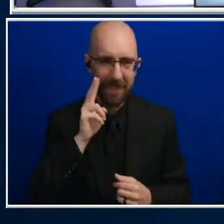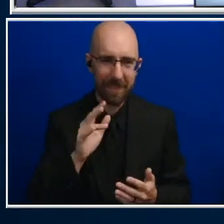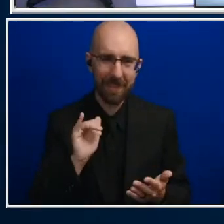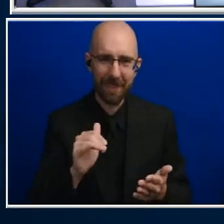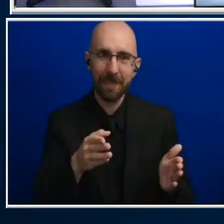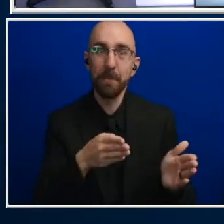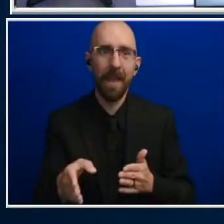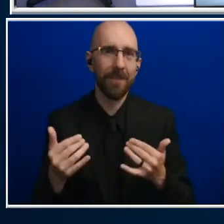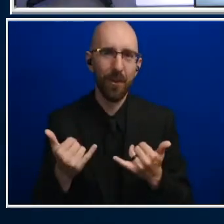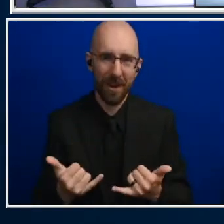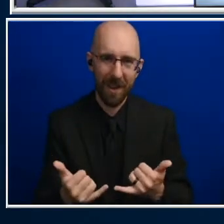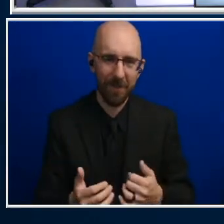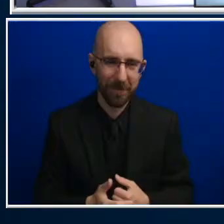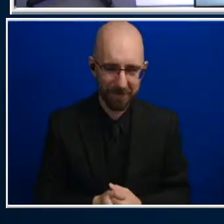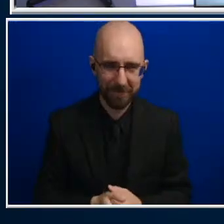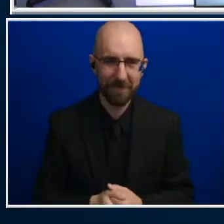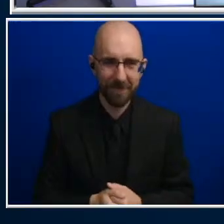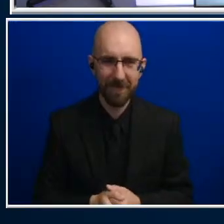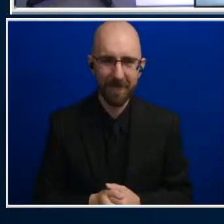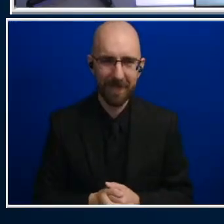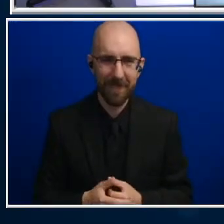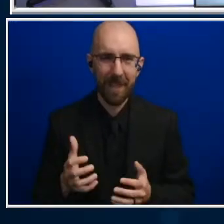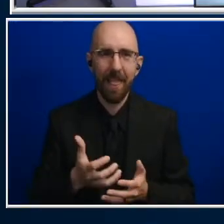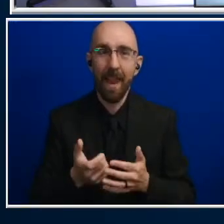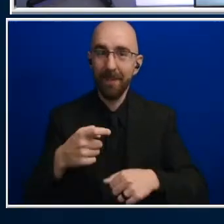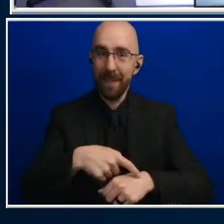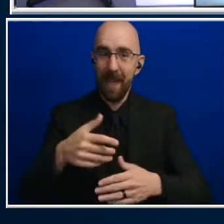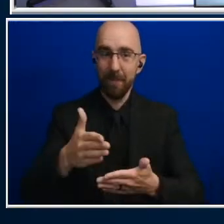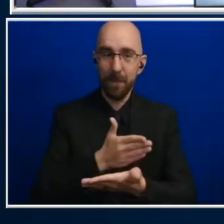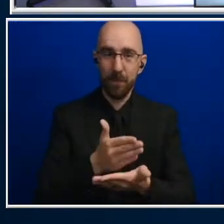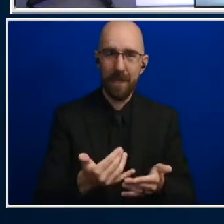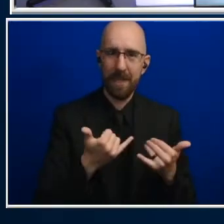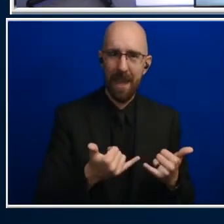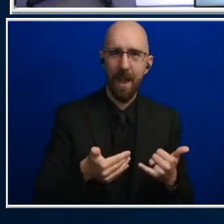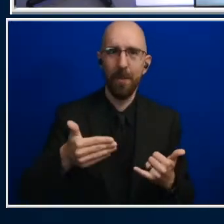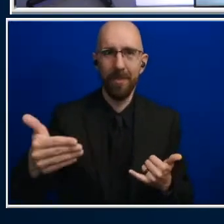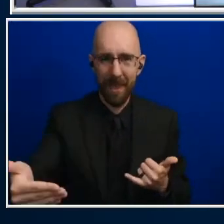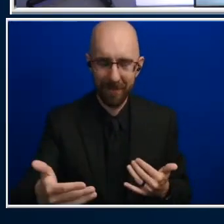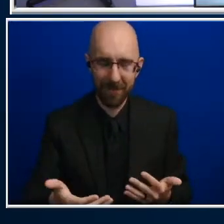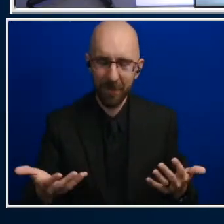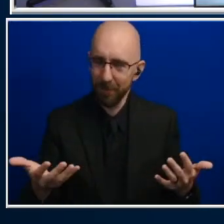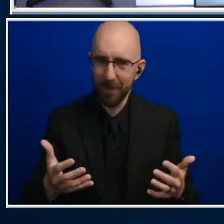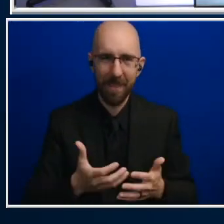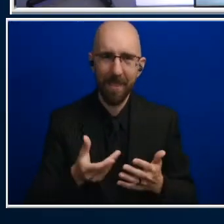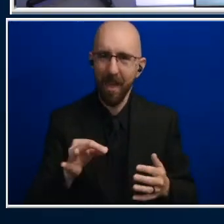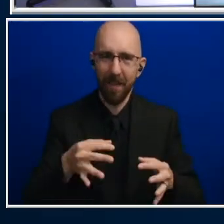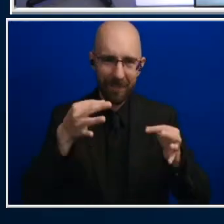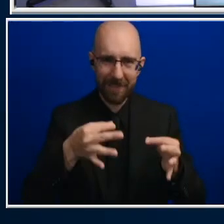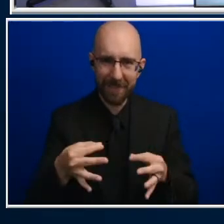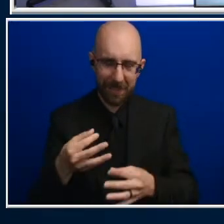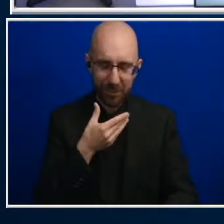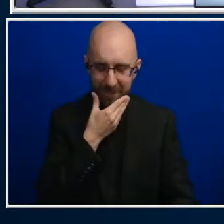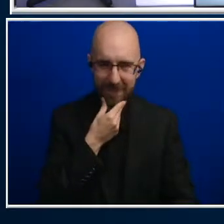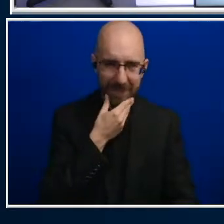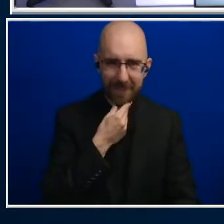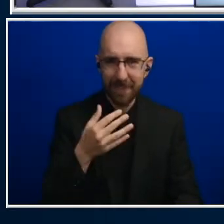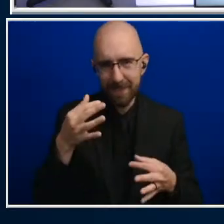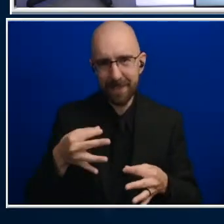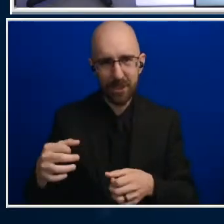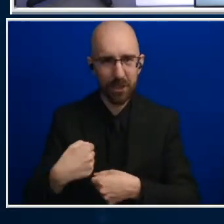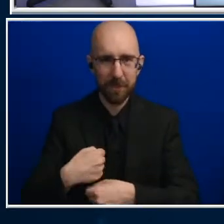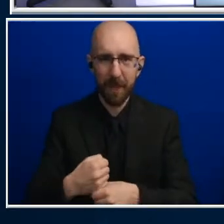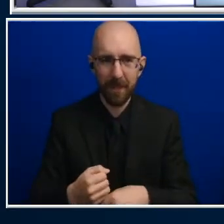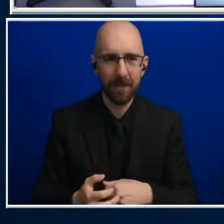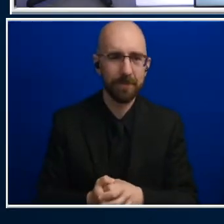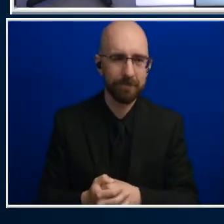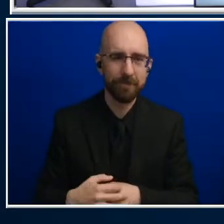now, but we'll see. There's a lot of time between now and then, I think. So there's a lot of decisions to come down the pipeline. Yeah.